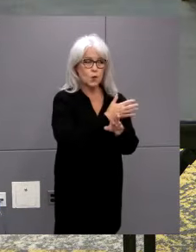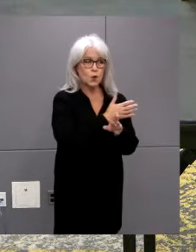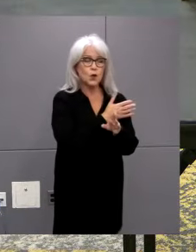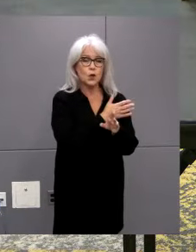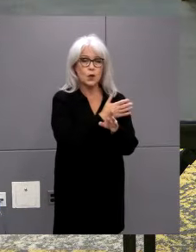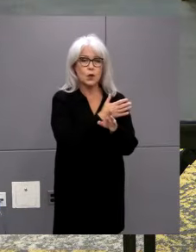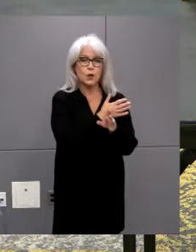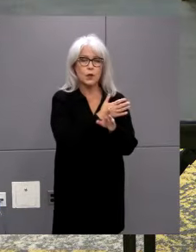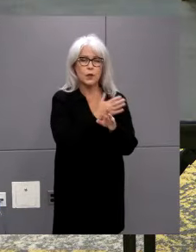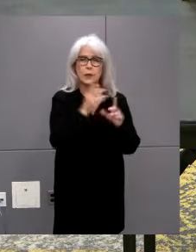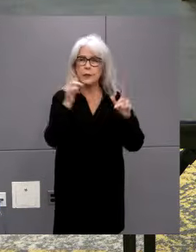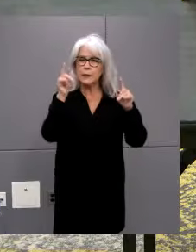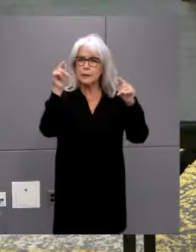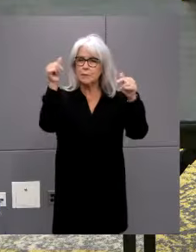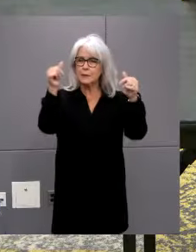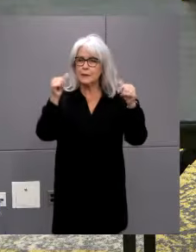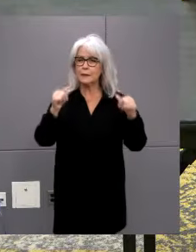the